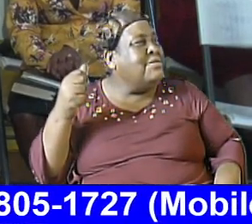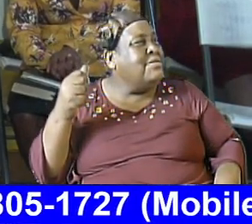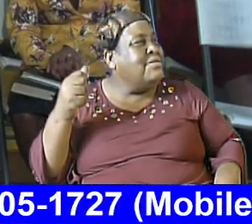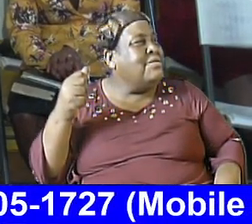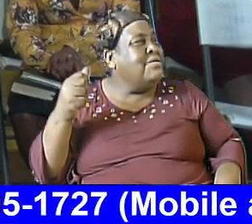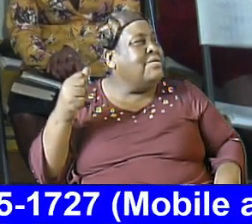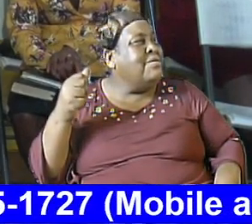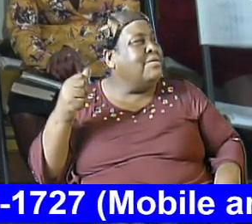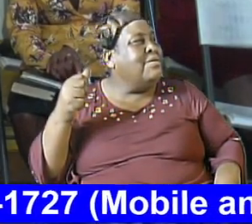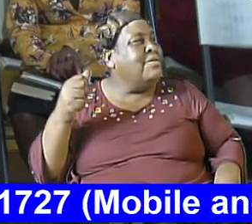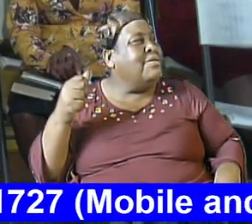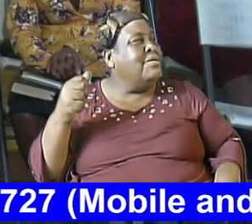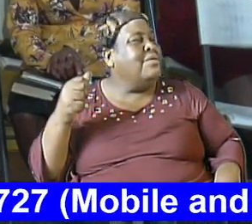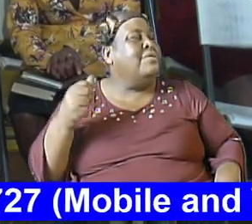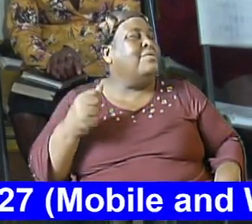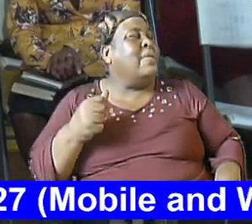that